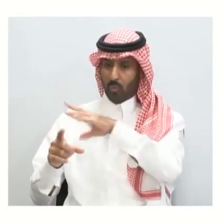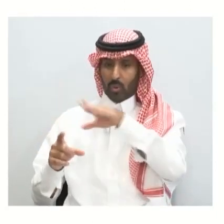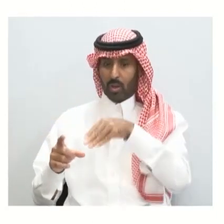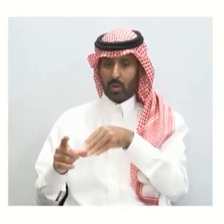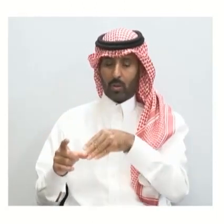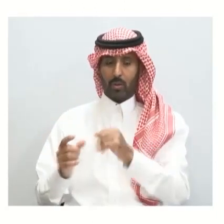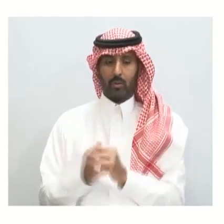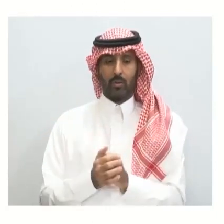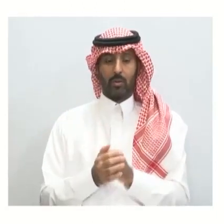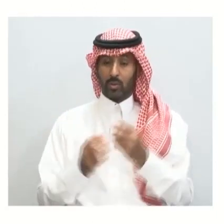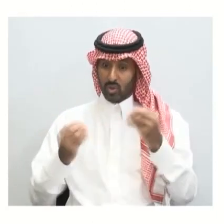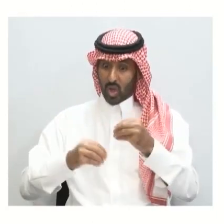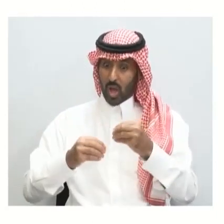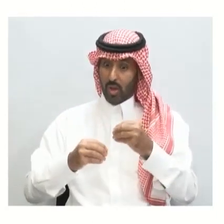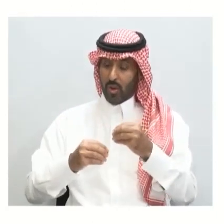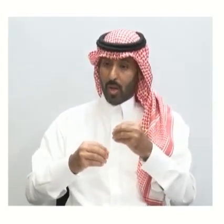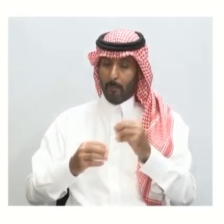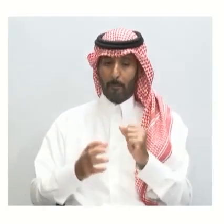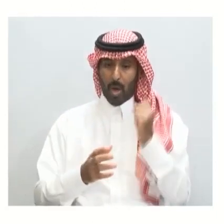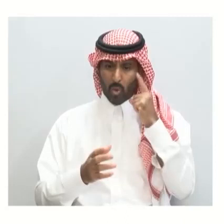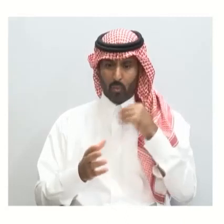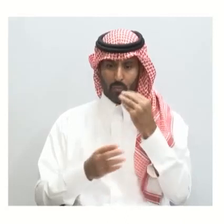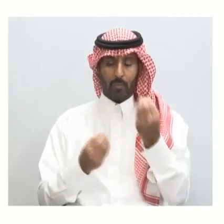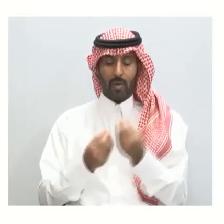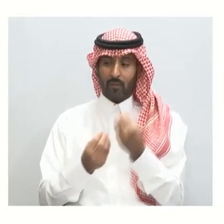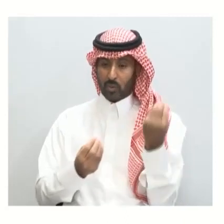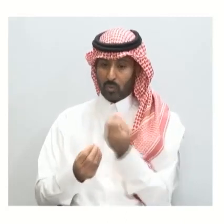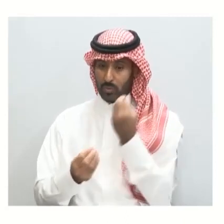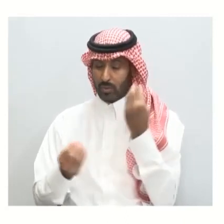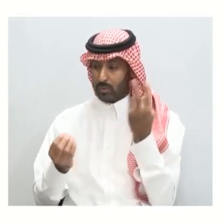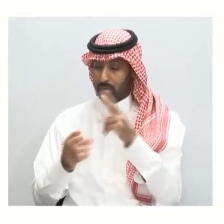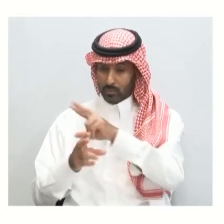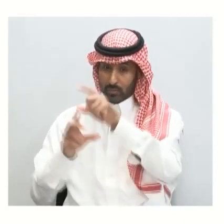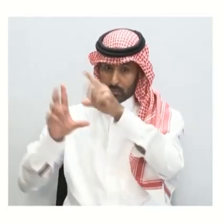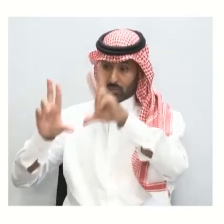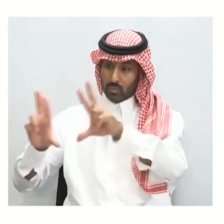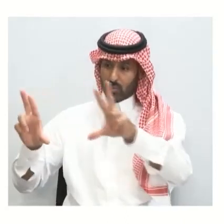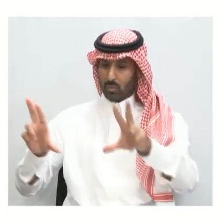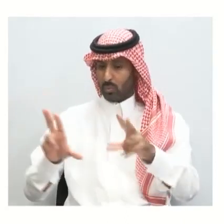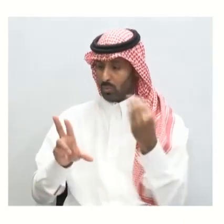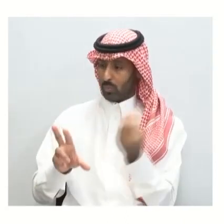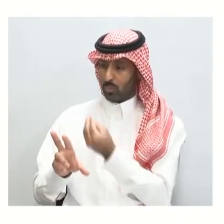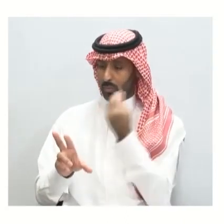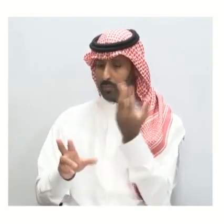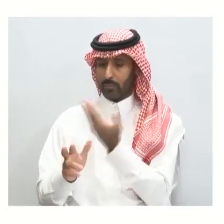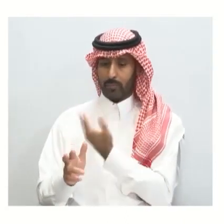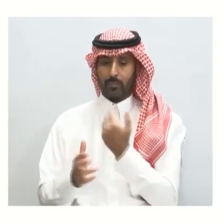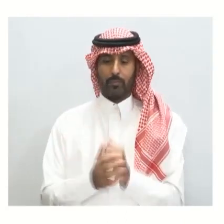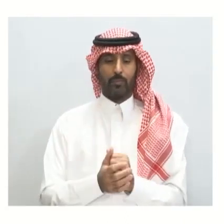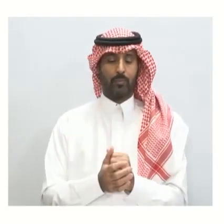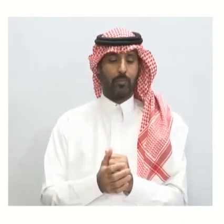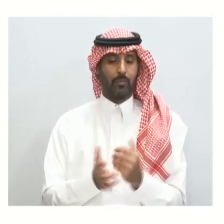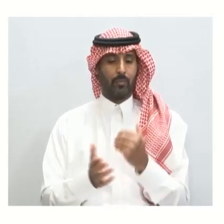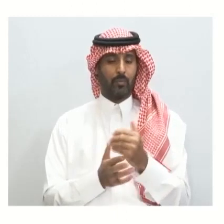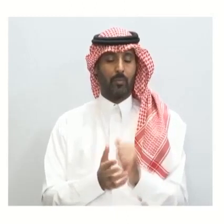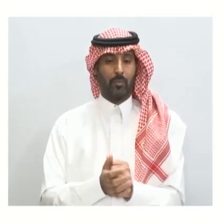can say that it is extremely. With visitors, it is really or very amazing. Which one is correct? So